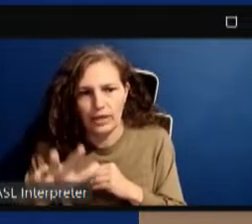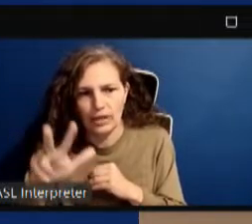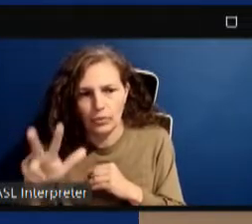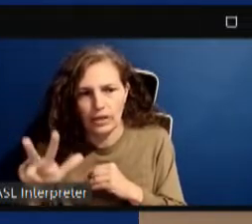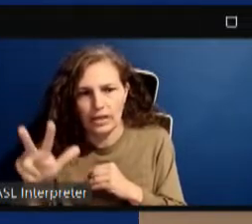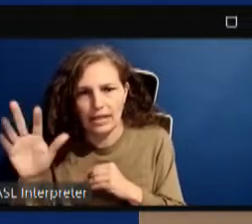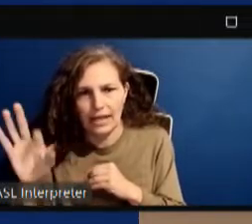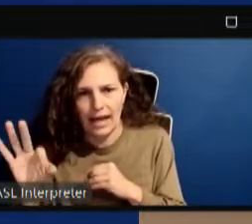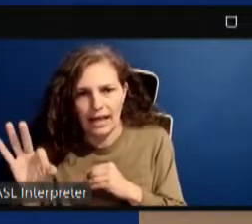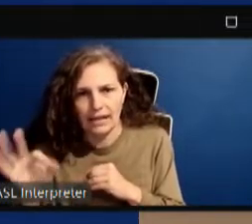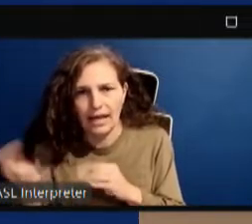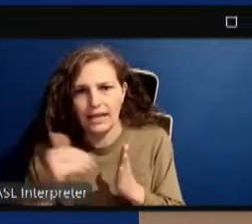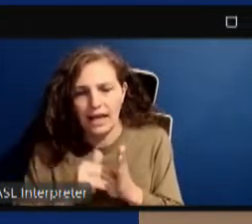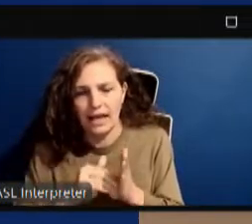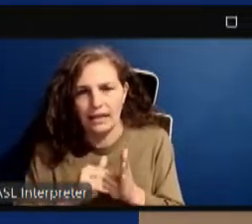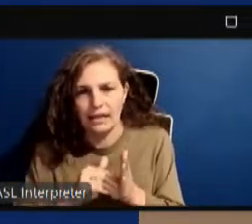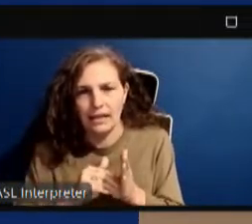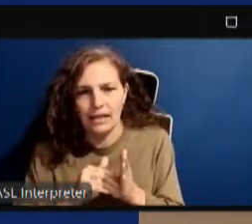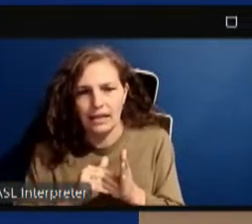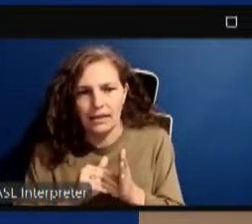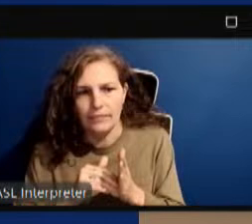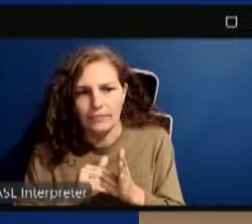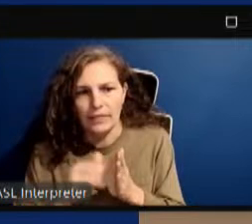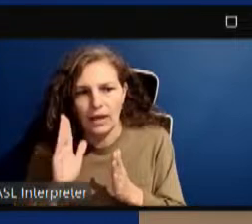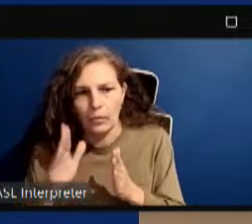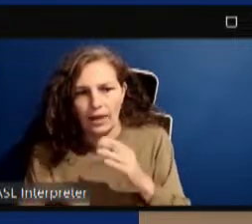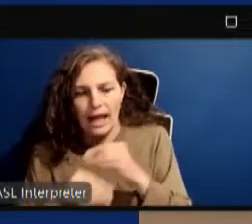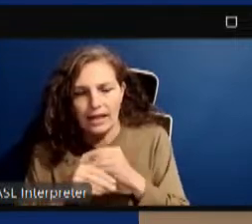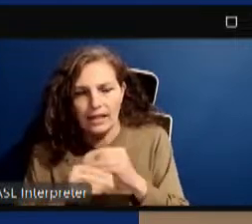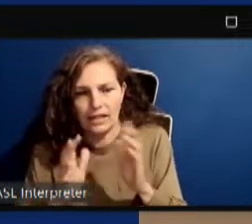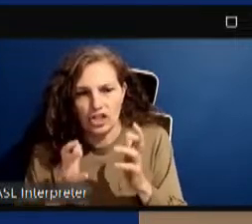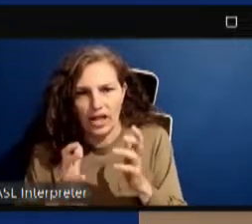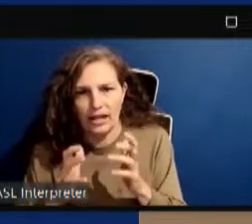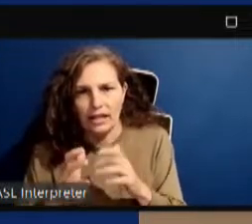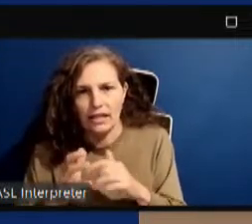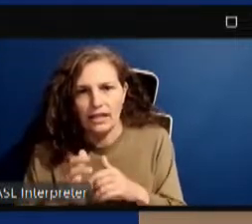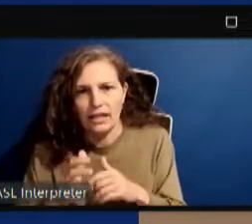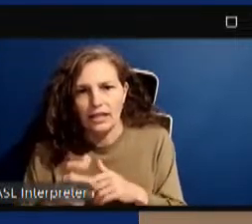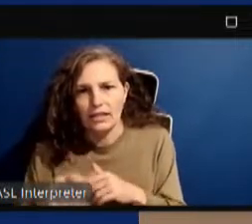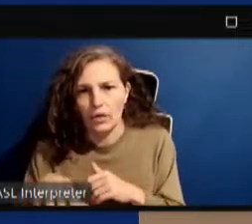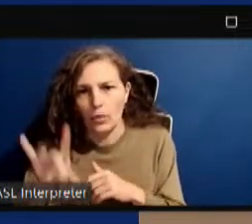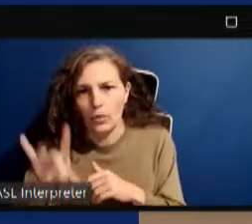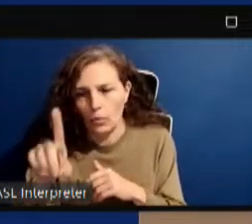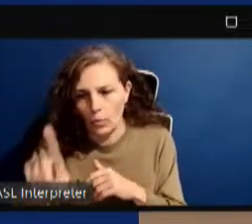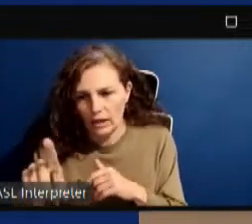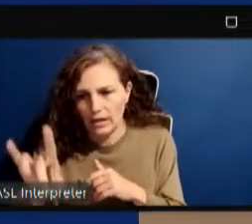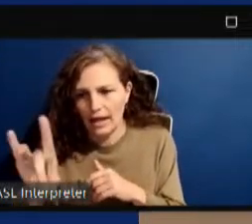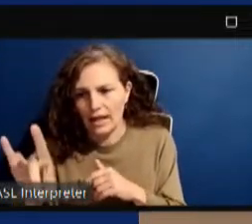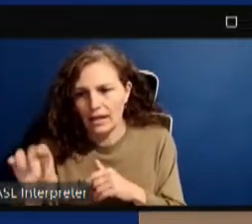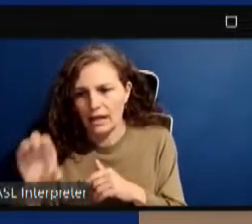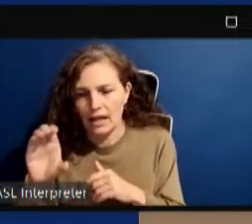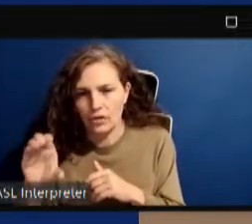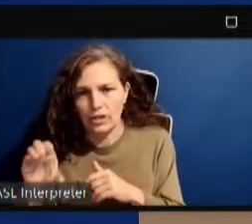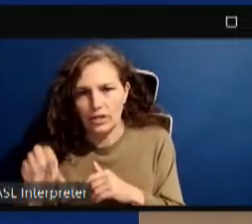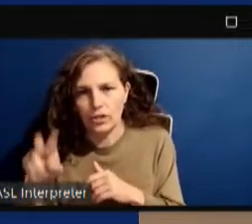1-800-250-7339. I'll say that again and also put that in the chat. The disaster hotline is